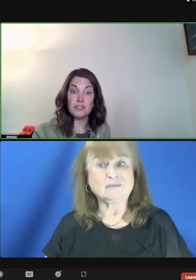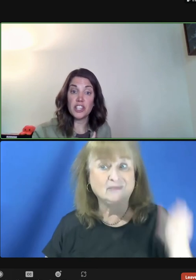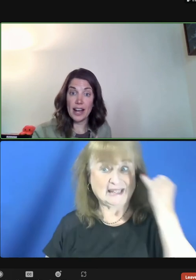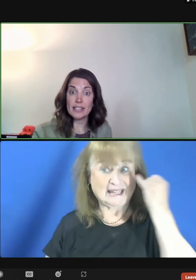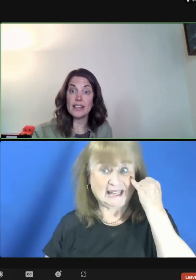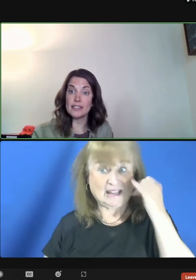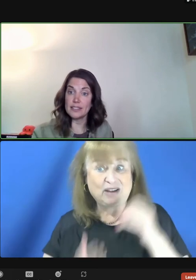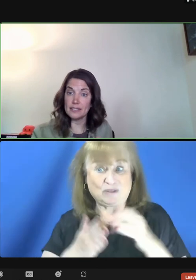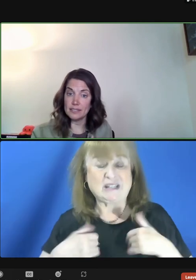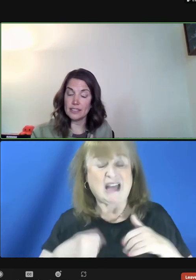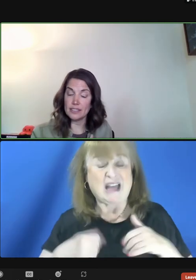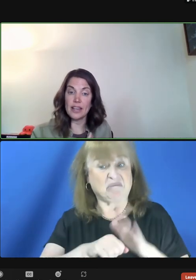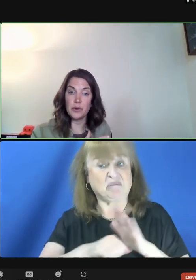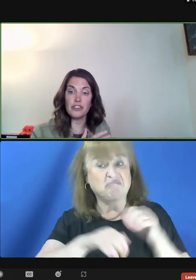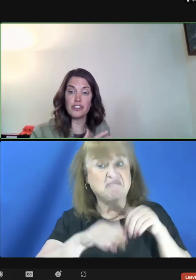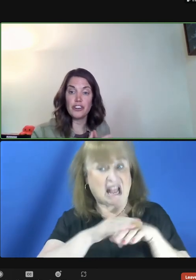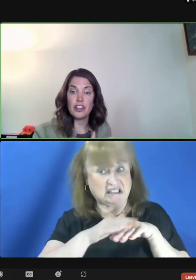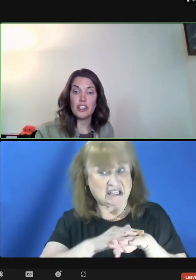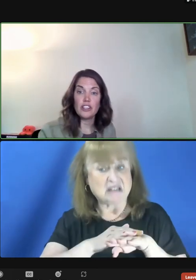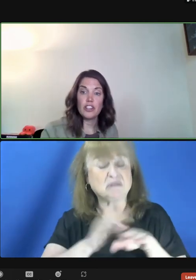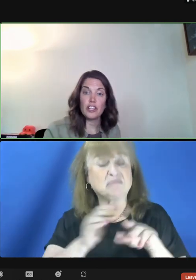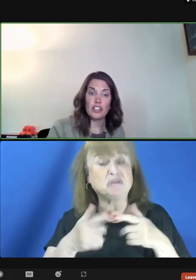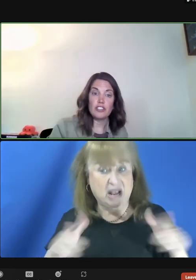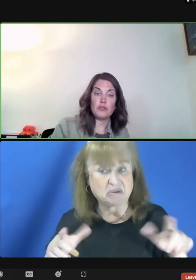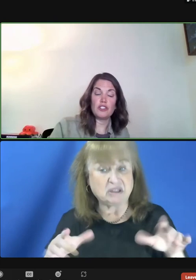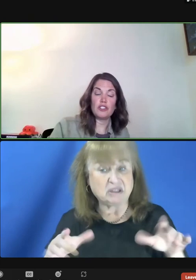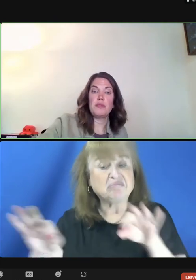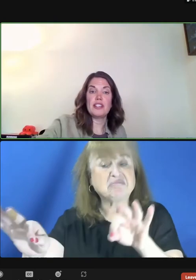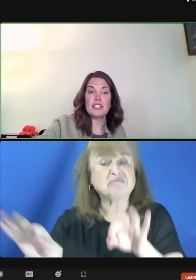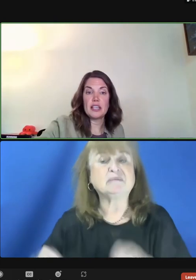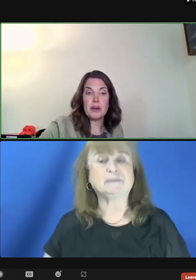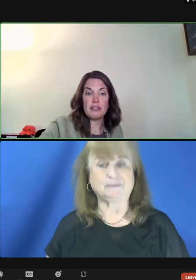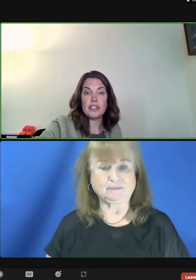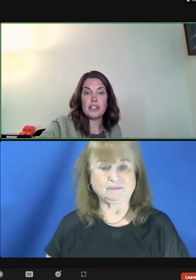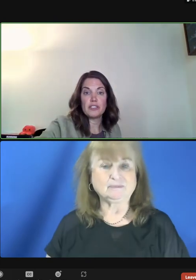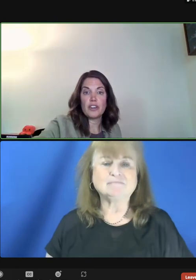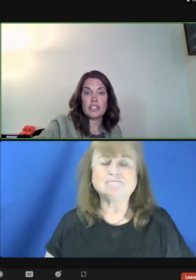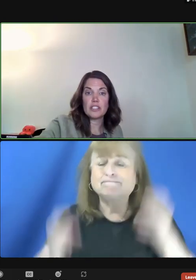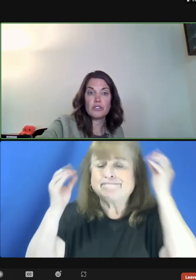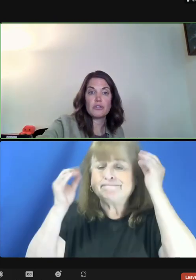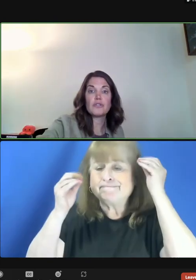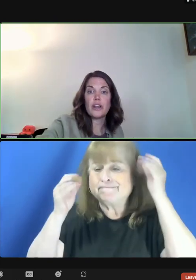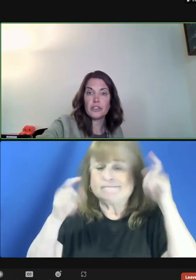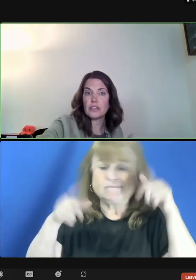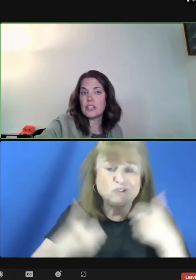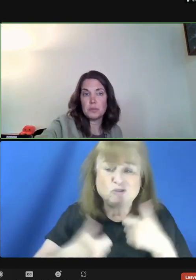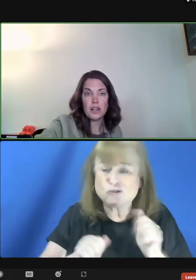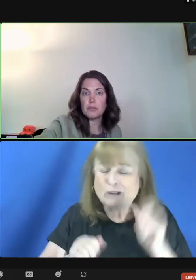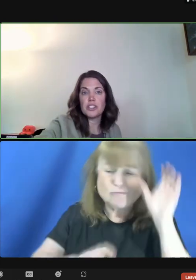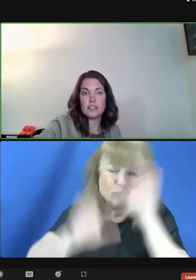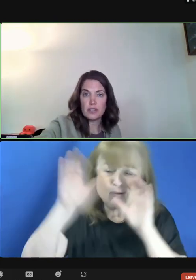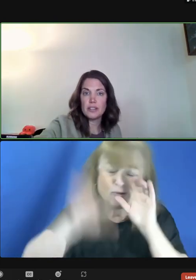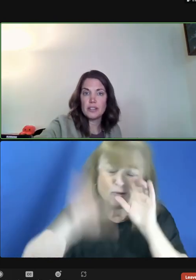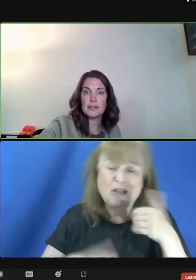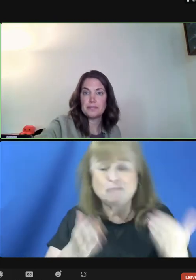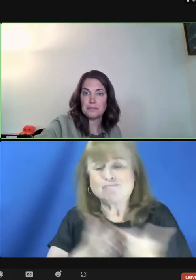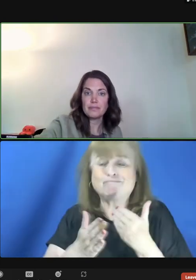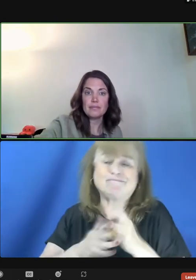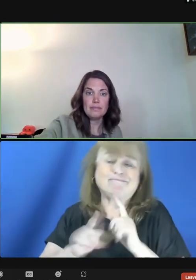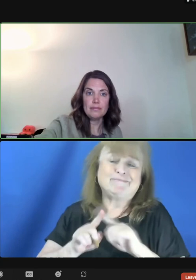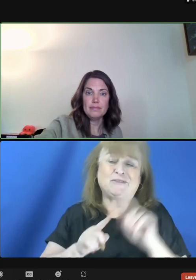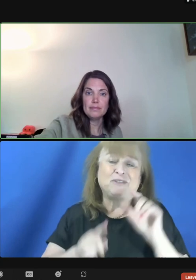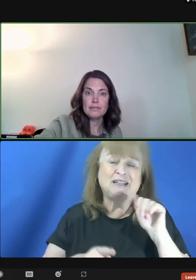have sufficient access to language. So just some things to think about if you guys are trying to search for other assessment